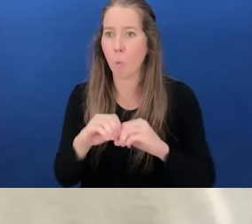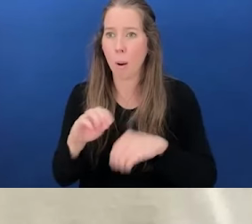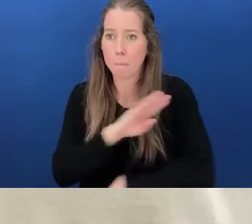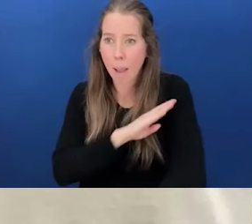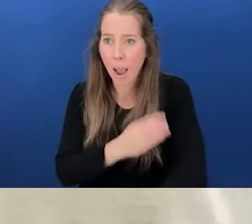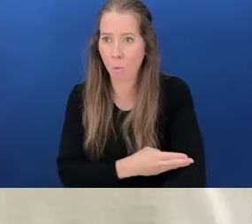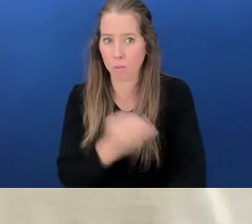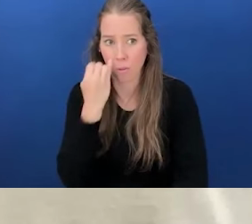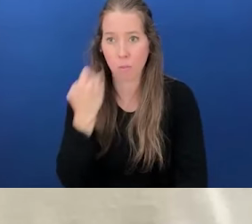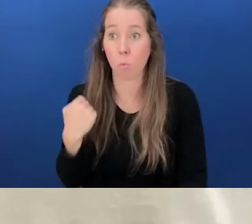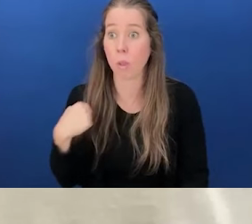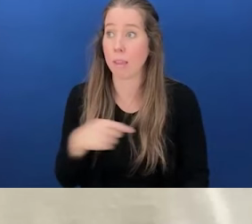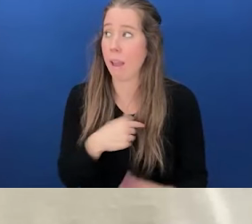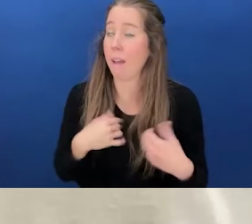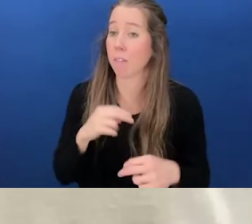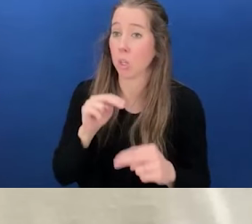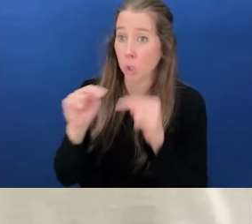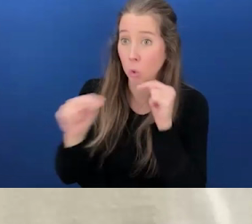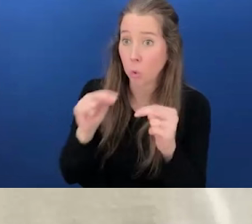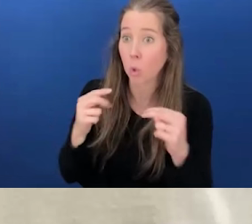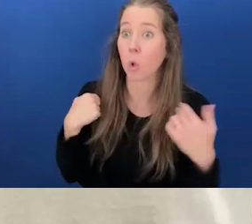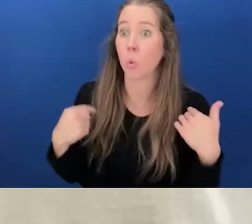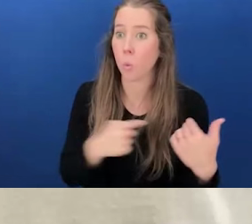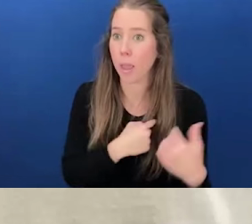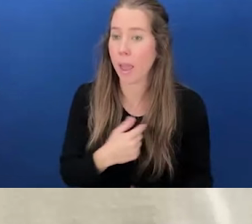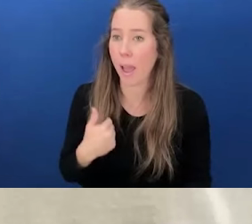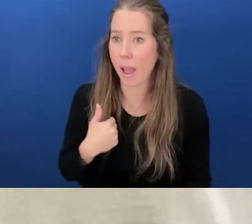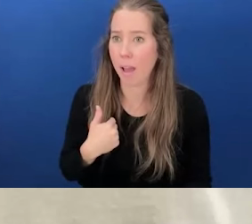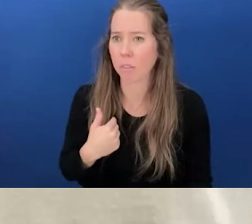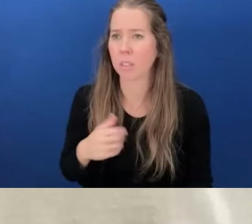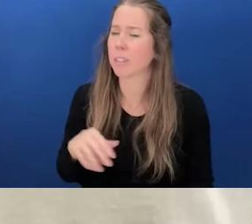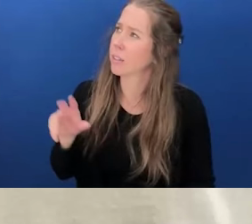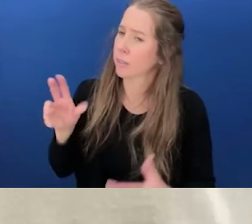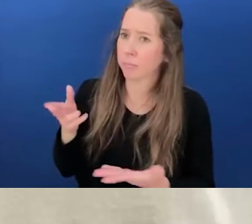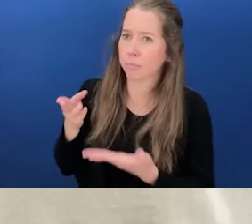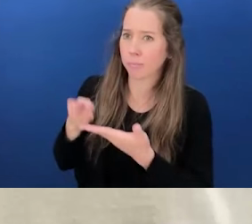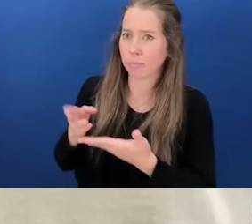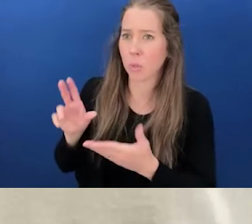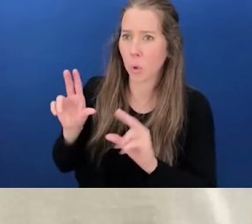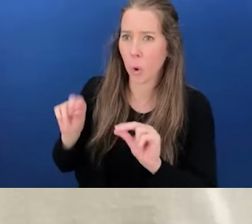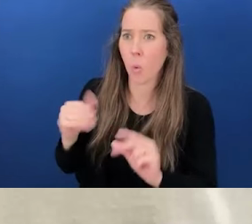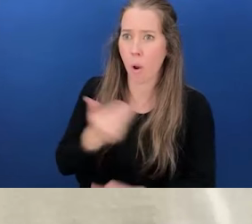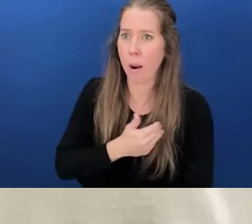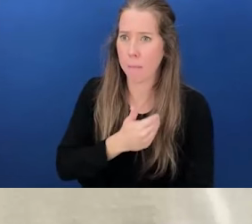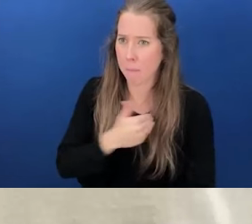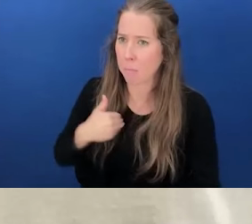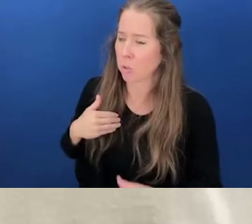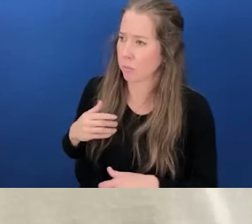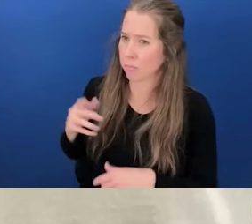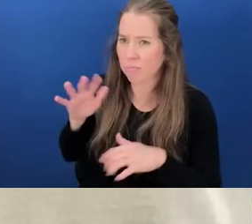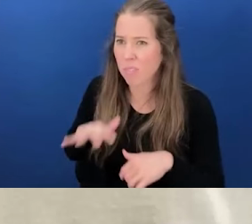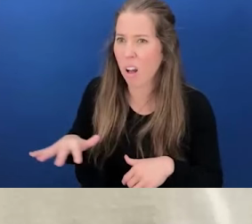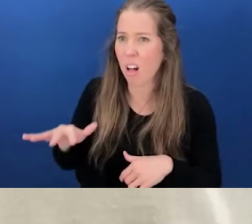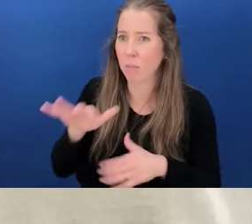have negotiations, we can have that backing, like, no, our memberships across campus is unified on